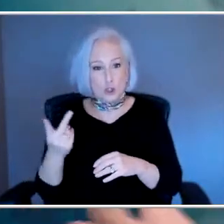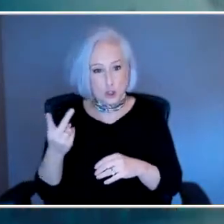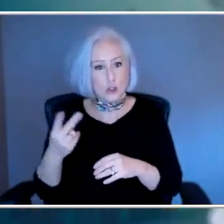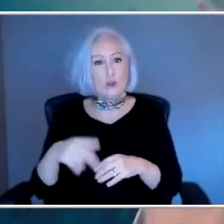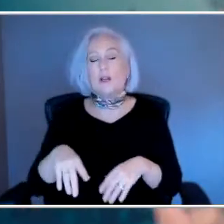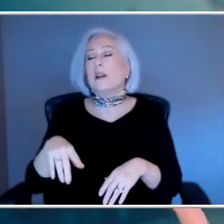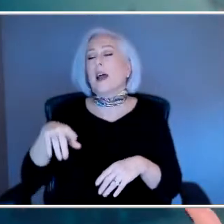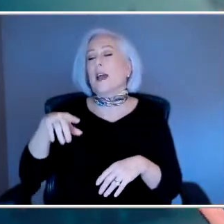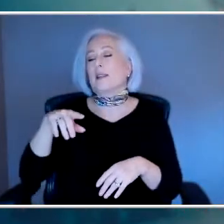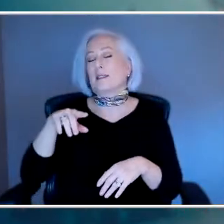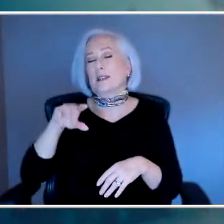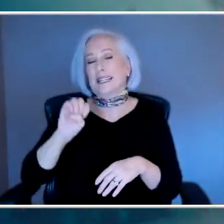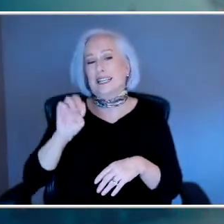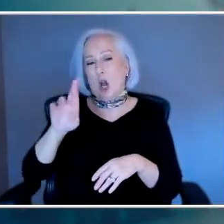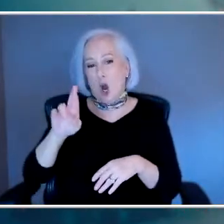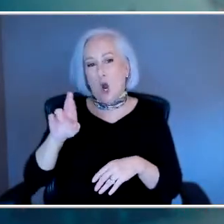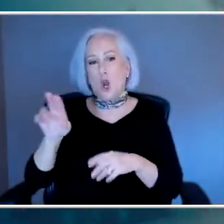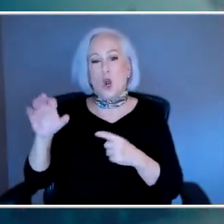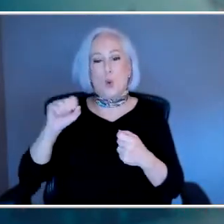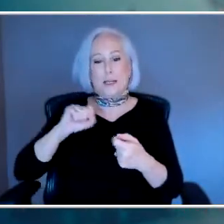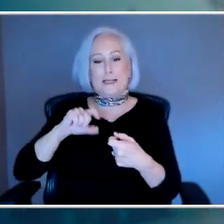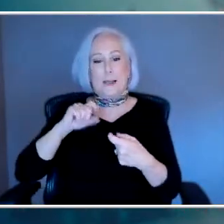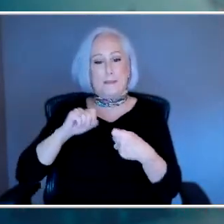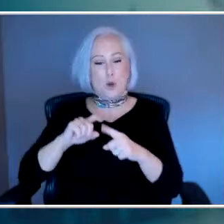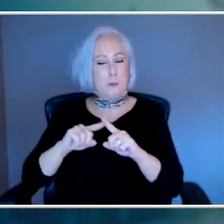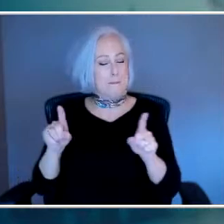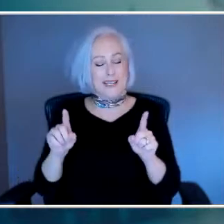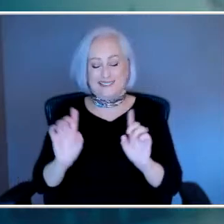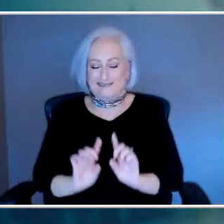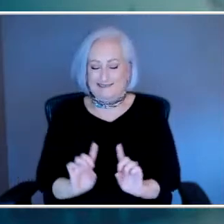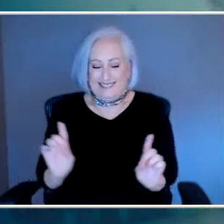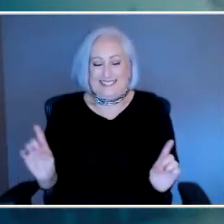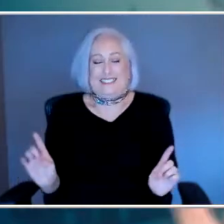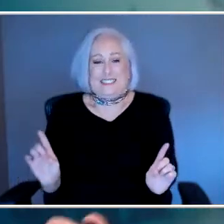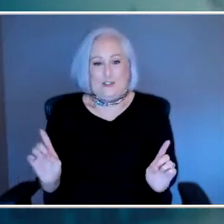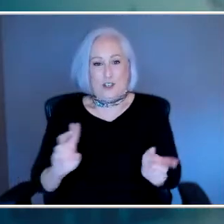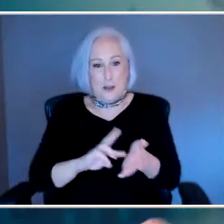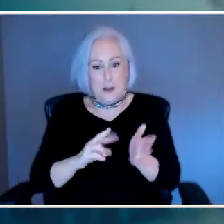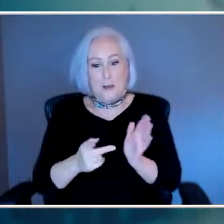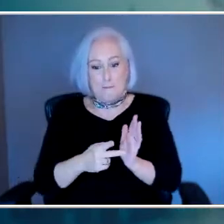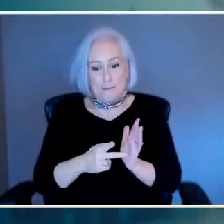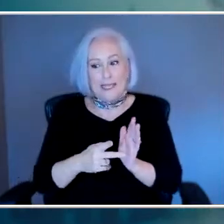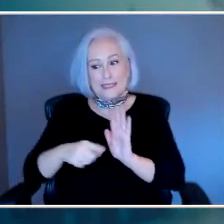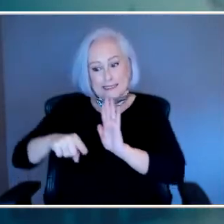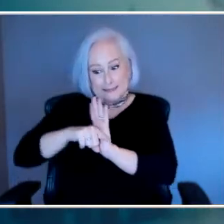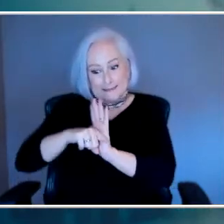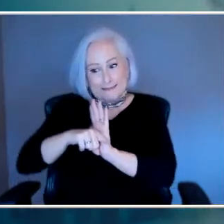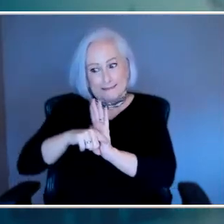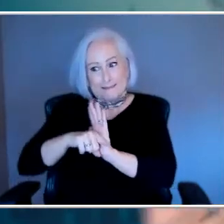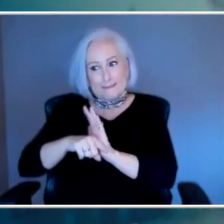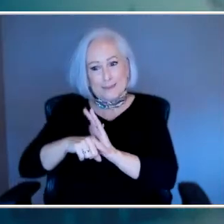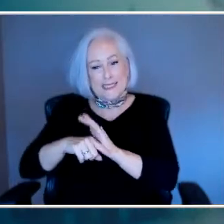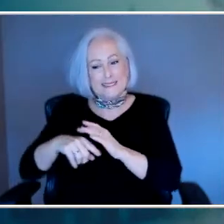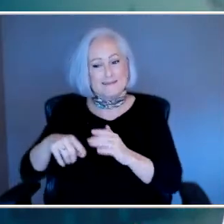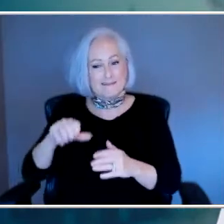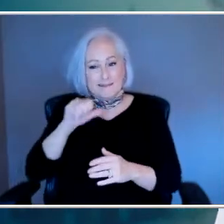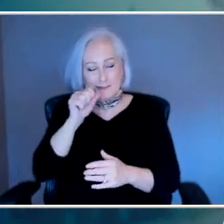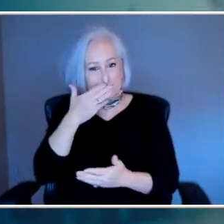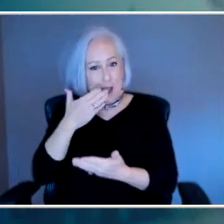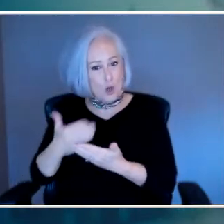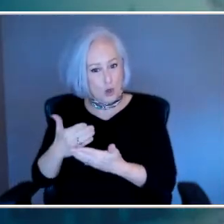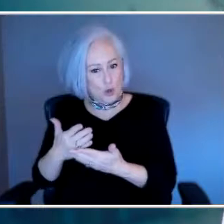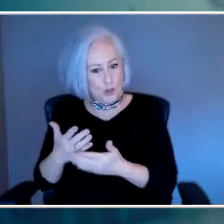that I think it has just a lot of, that has a lot of negative connotation. So I wish it was described as triple absent,